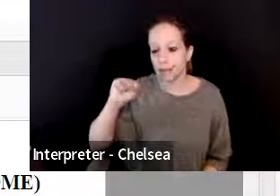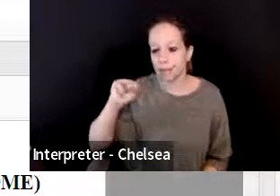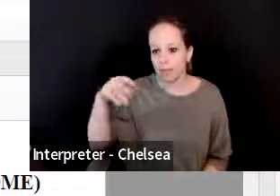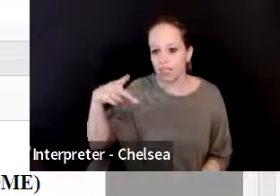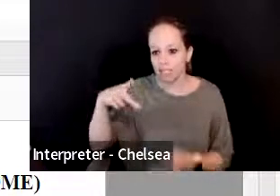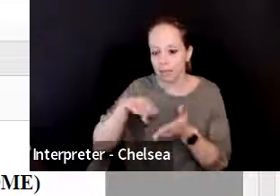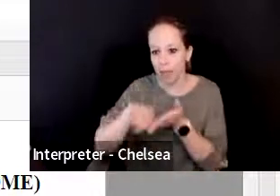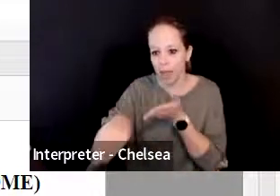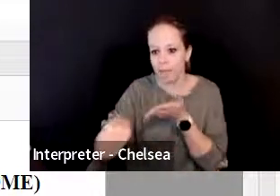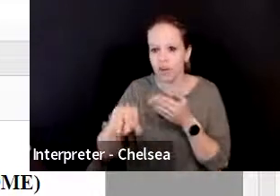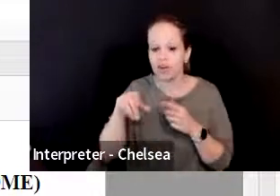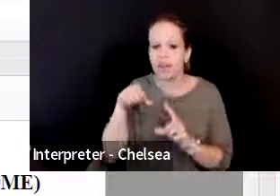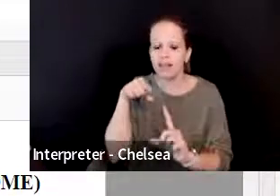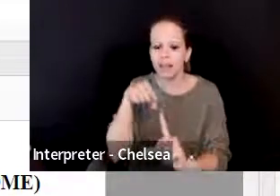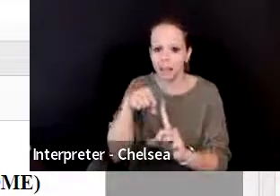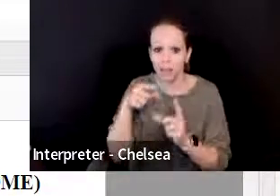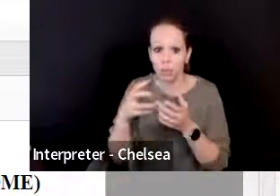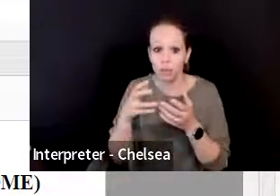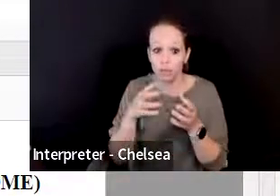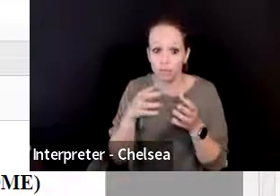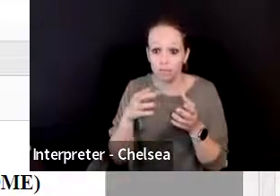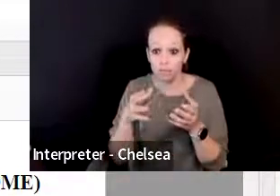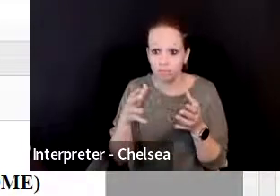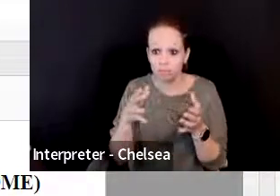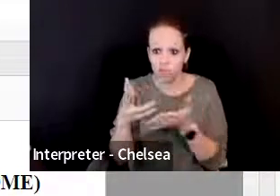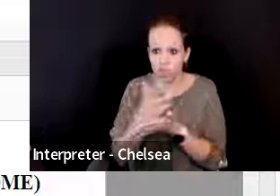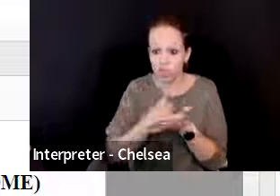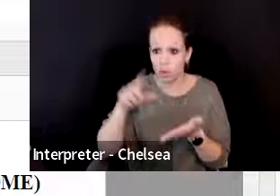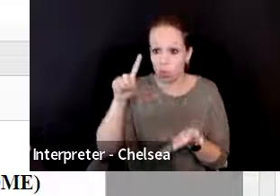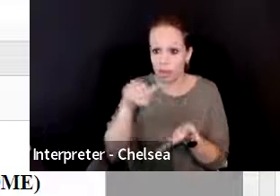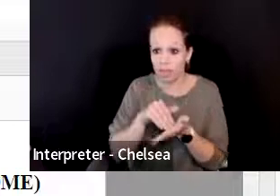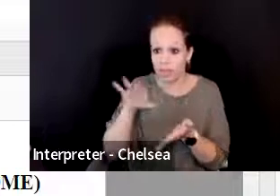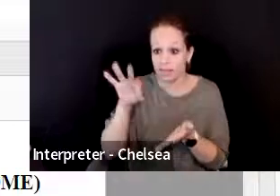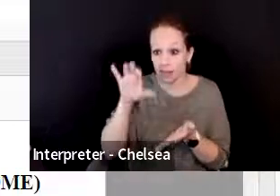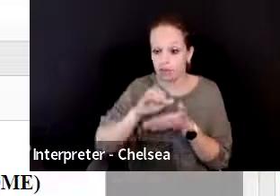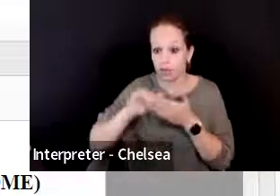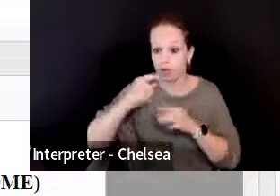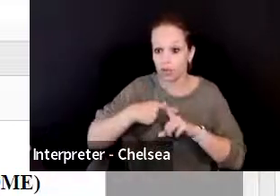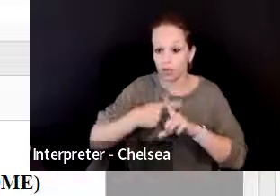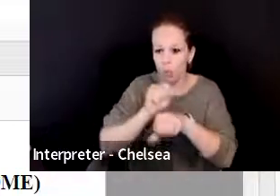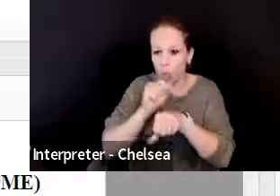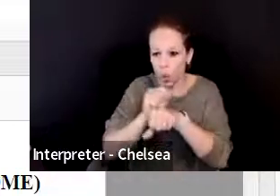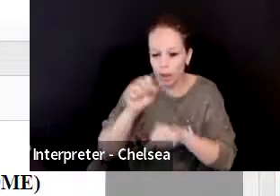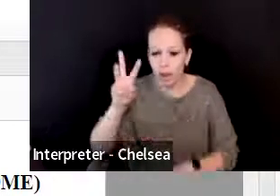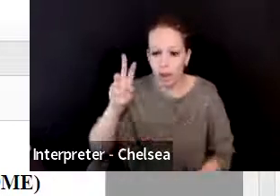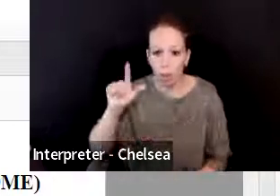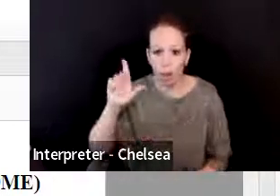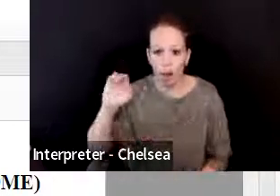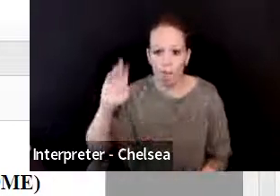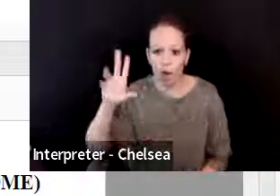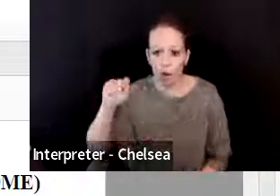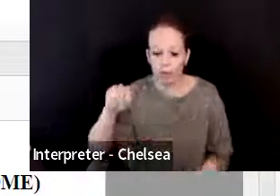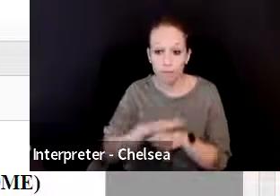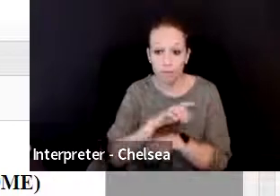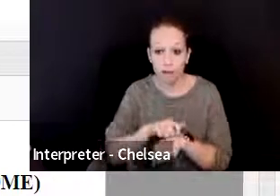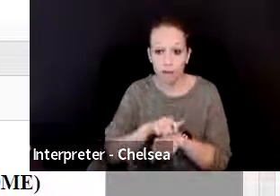making $1,900 a month working at Walmart full-time. And her concern wasn't